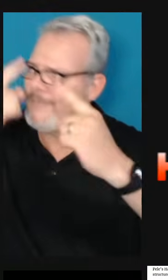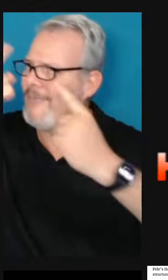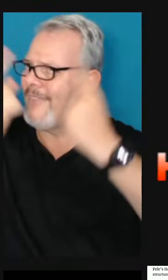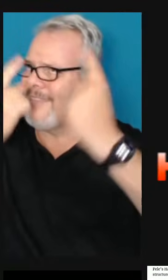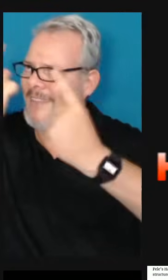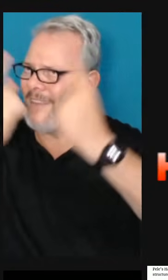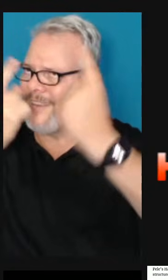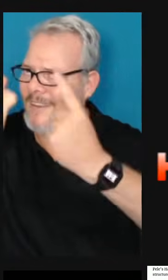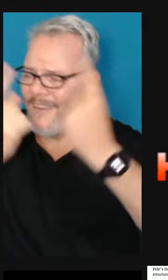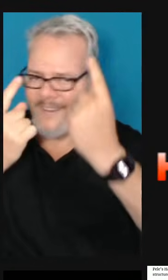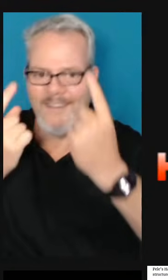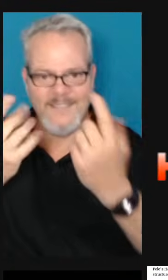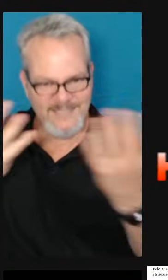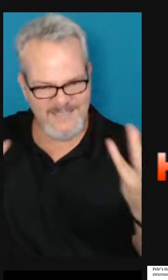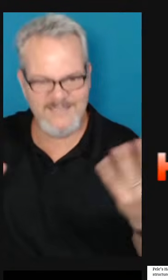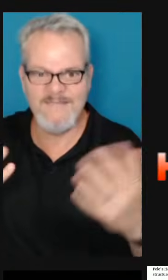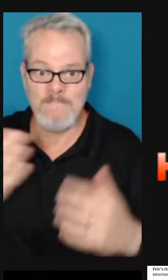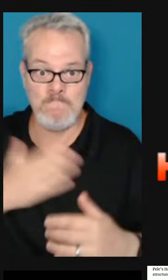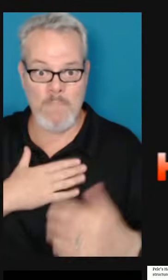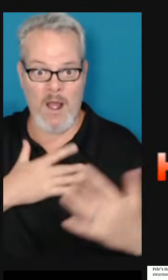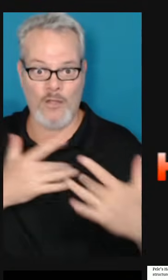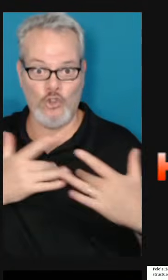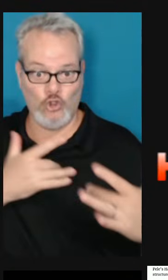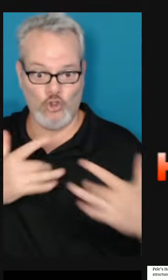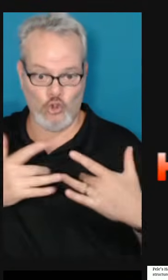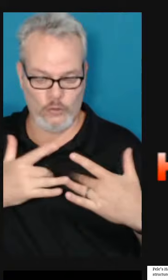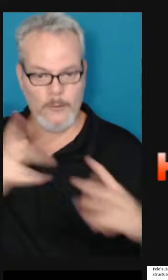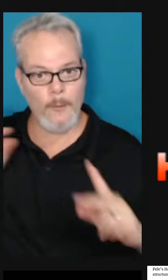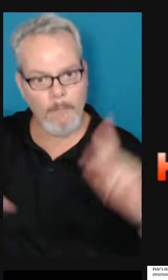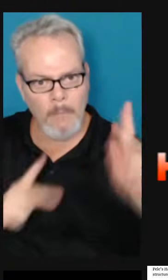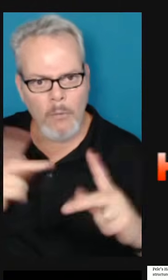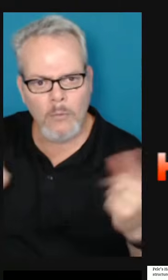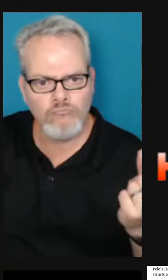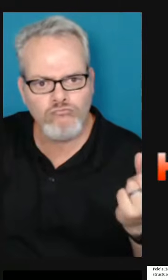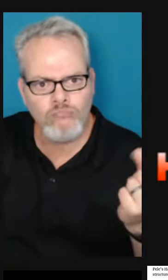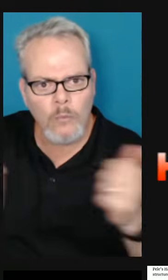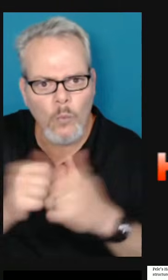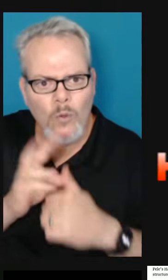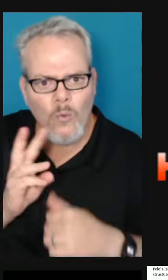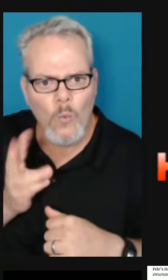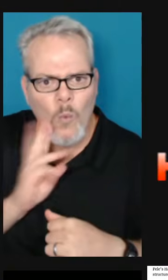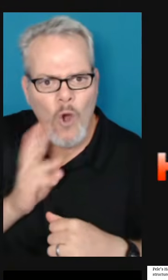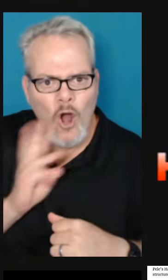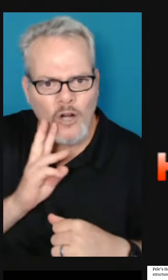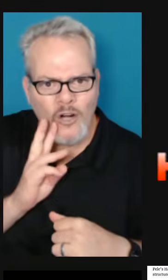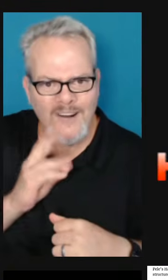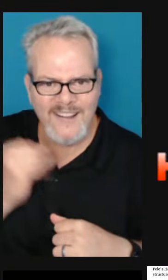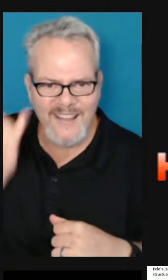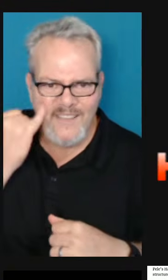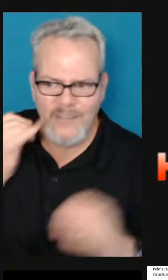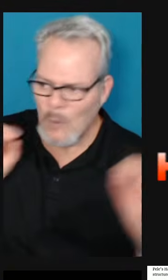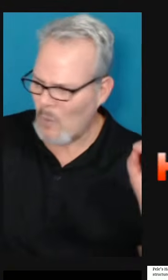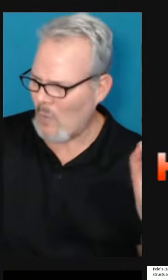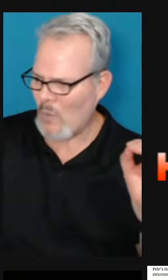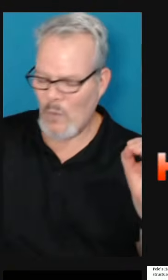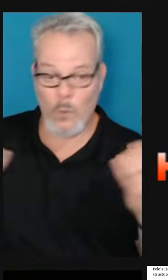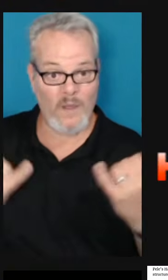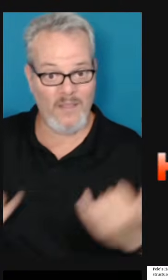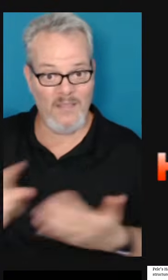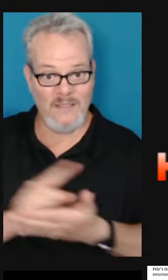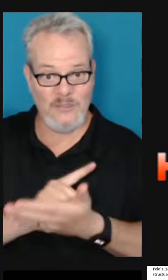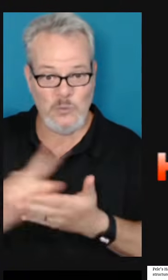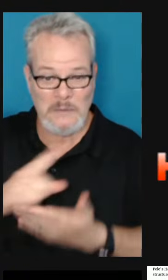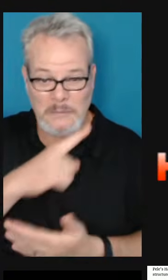here. That's something we've heard about, concerns in the Volcano area, people being concerned about what to do with their water now that they're, this week's been very dry, for example,